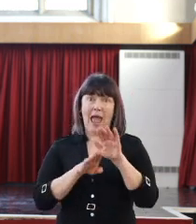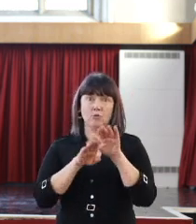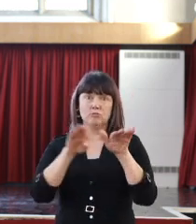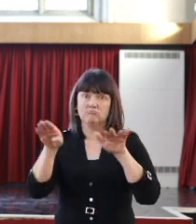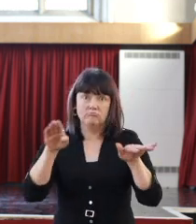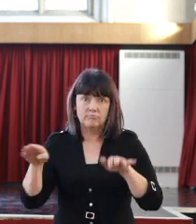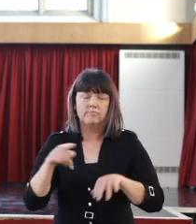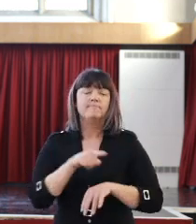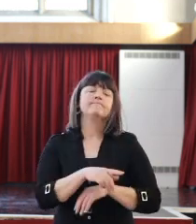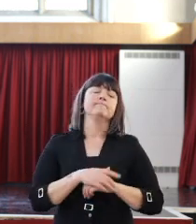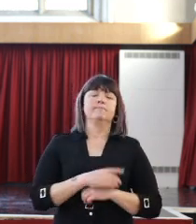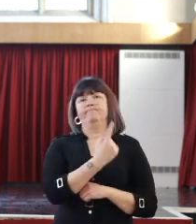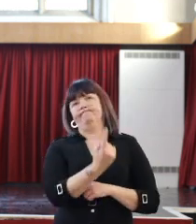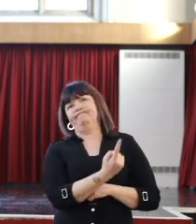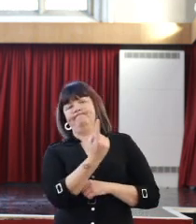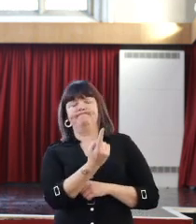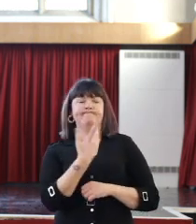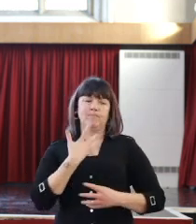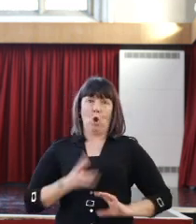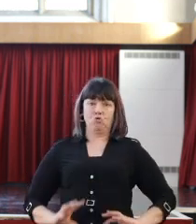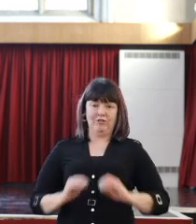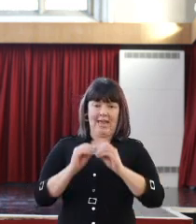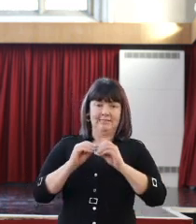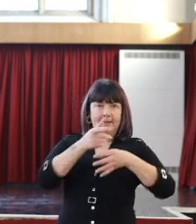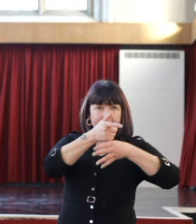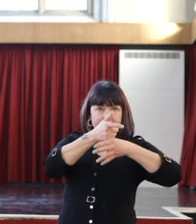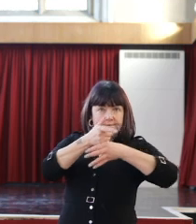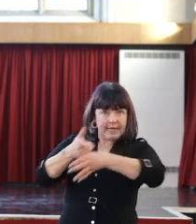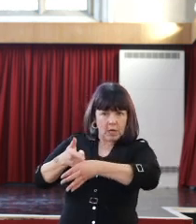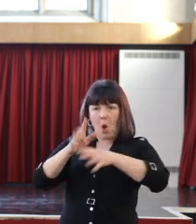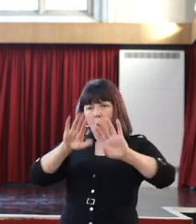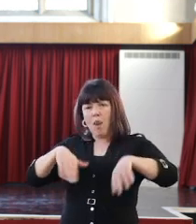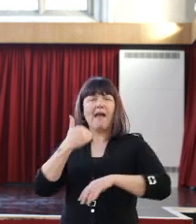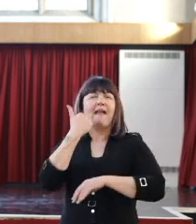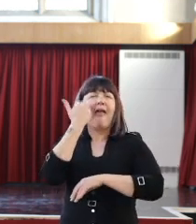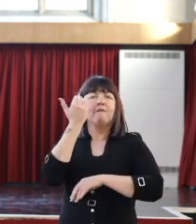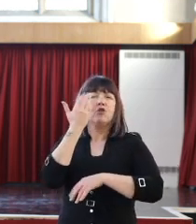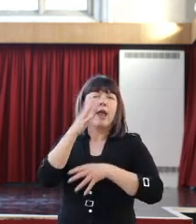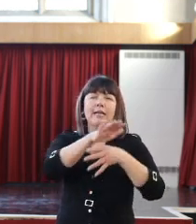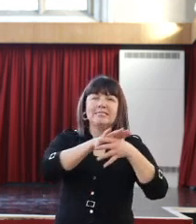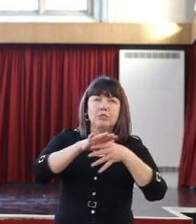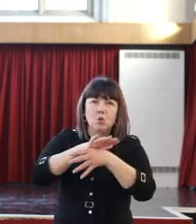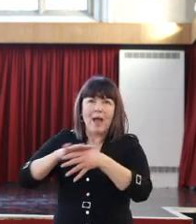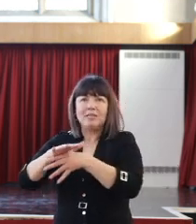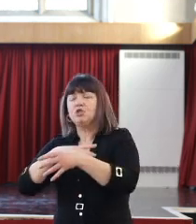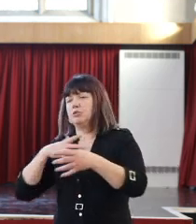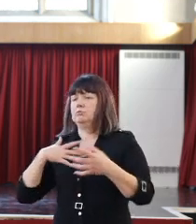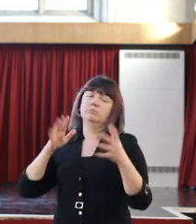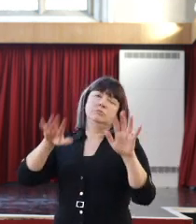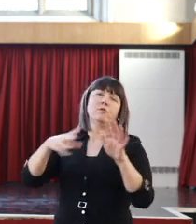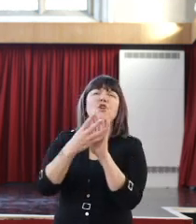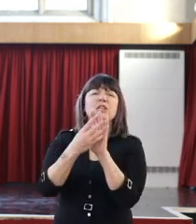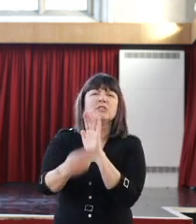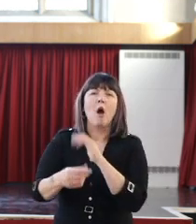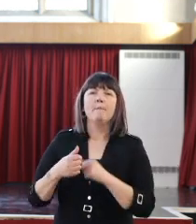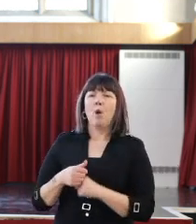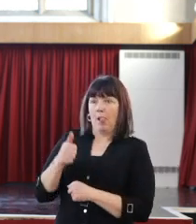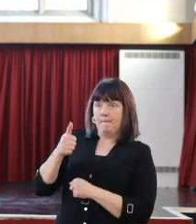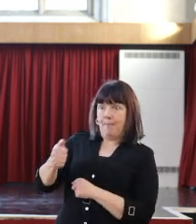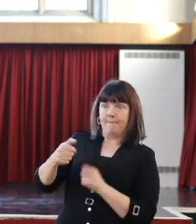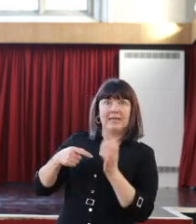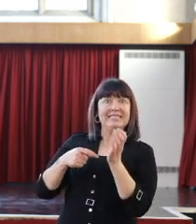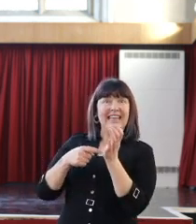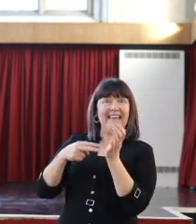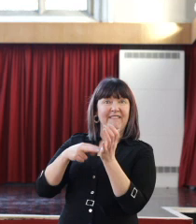a little video where he added visual effects to a bunch of everyday situations. She tried to turn on the TV, it exploded. She tried to open the door, a